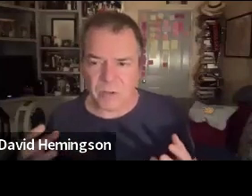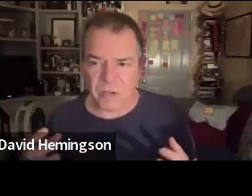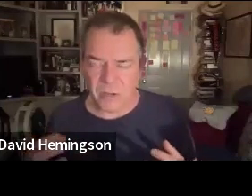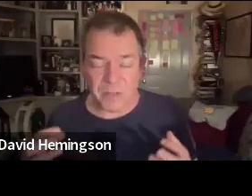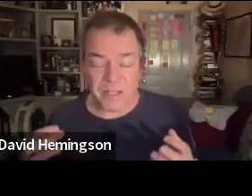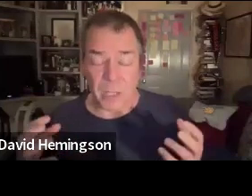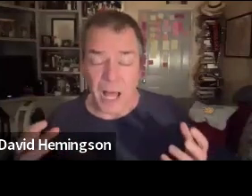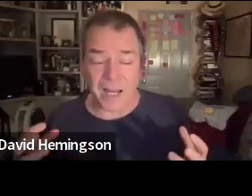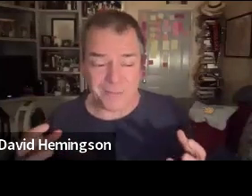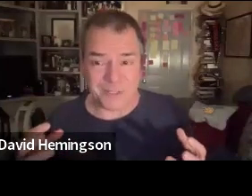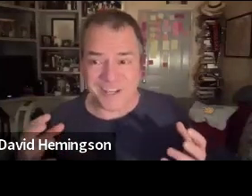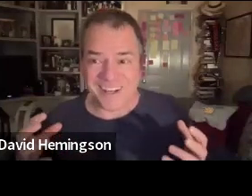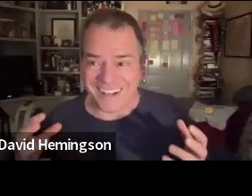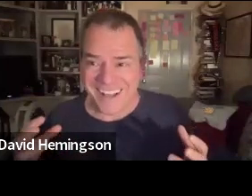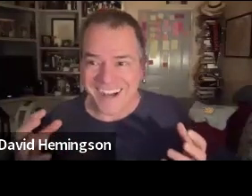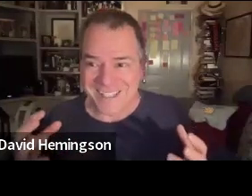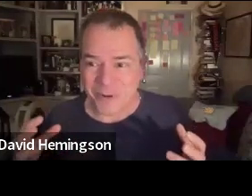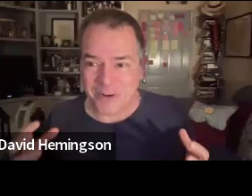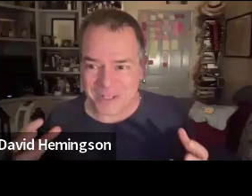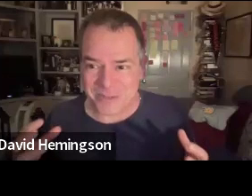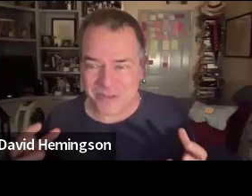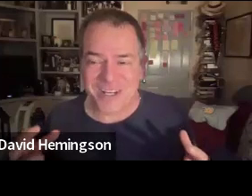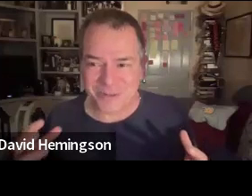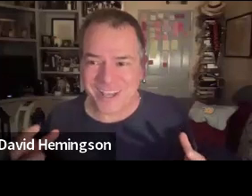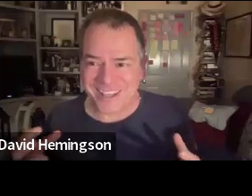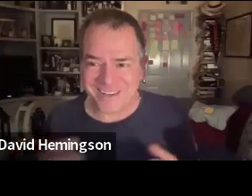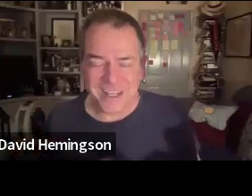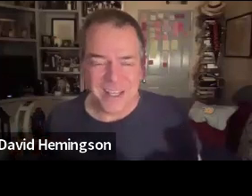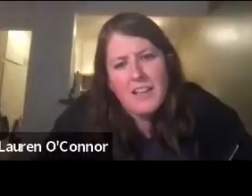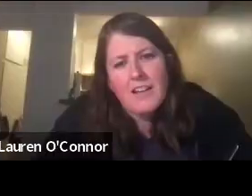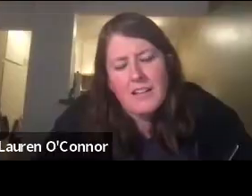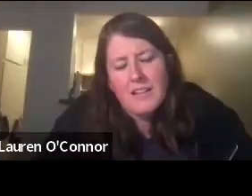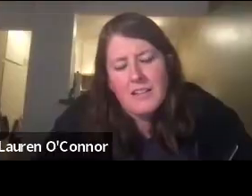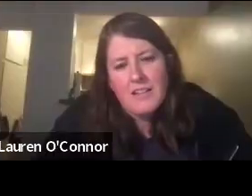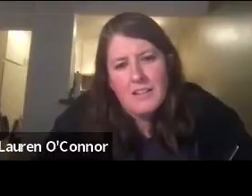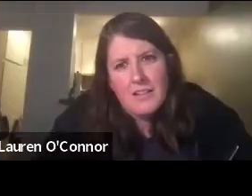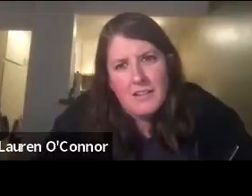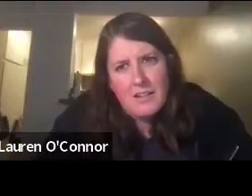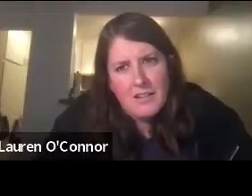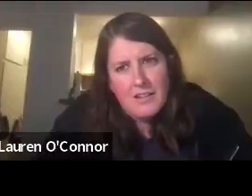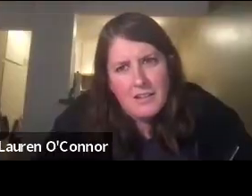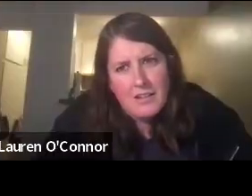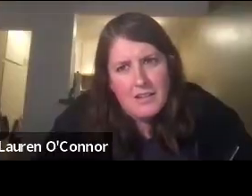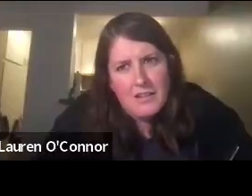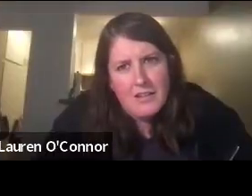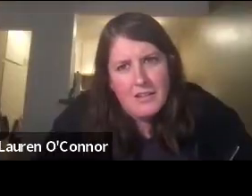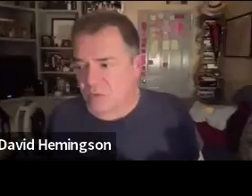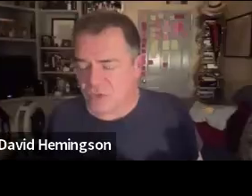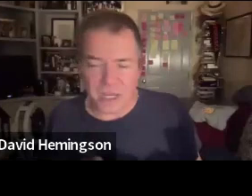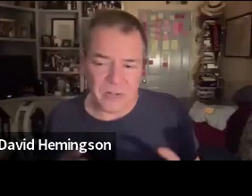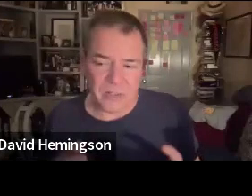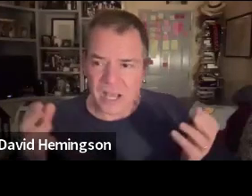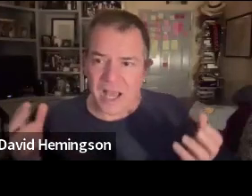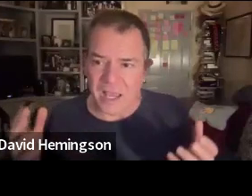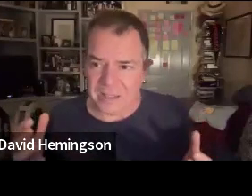very weird kid who got beat up a lot because I spoke in a strange way, I was a kid. And it was like, I just sort